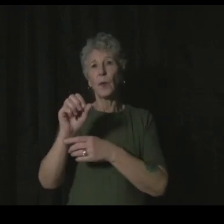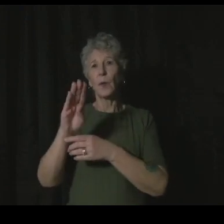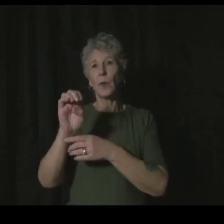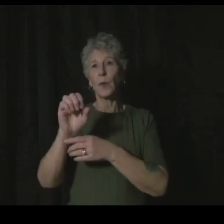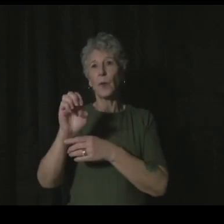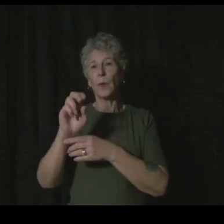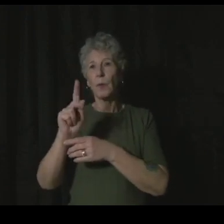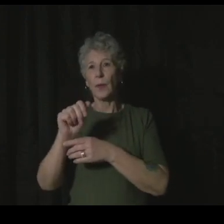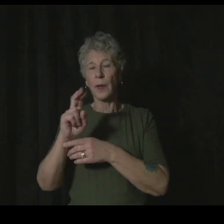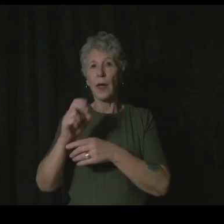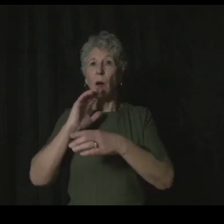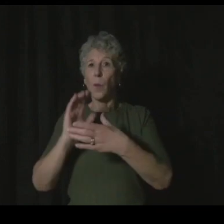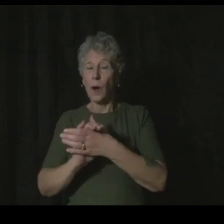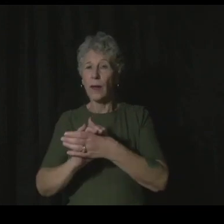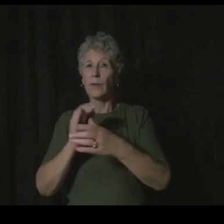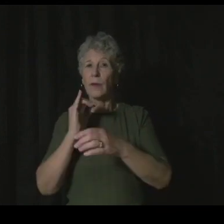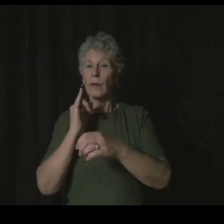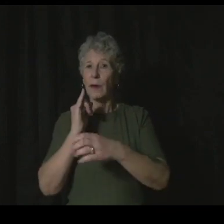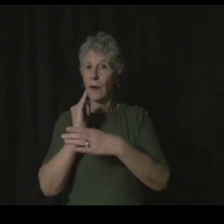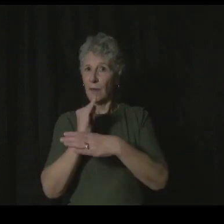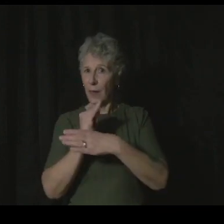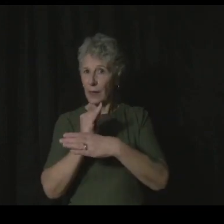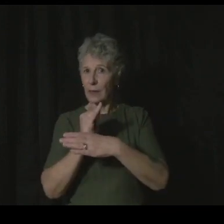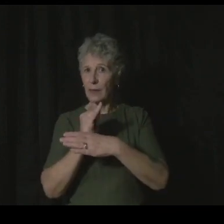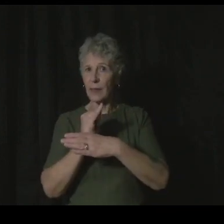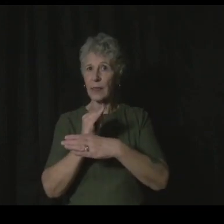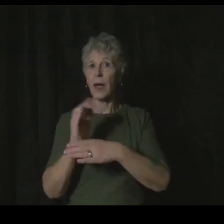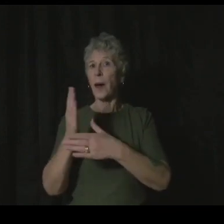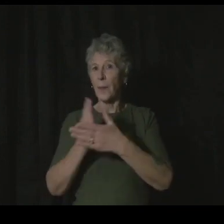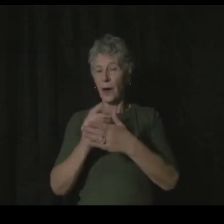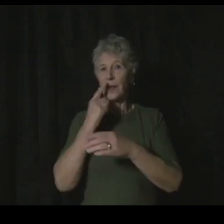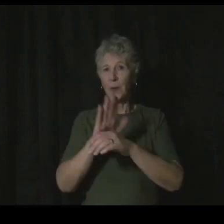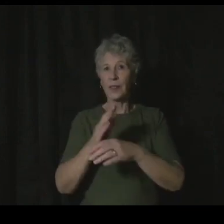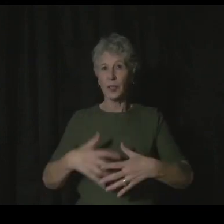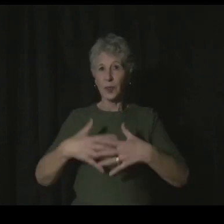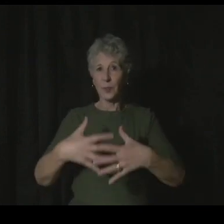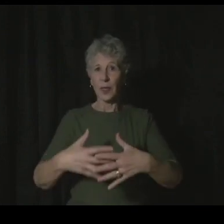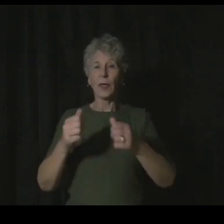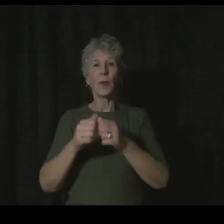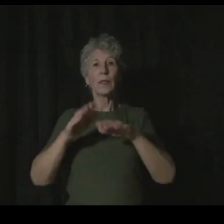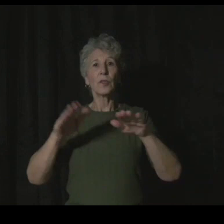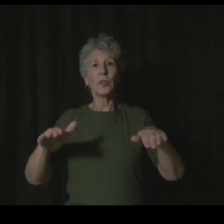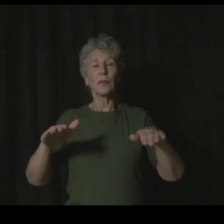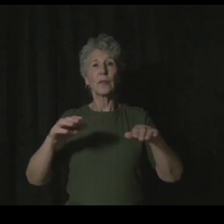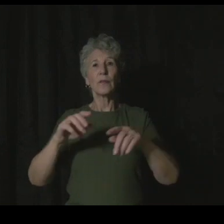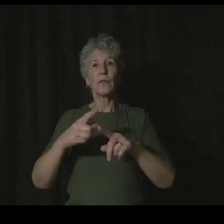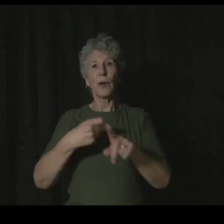of Isaac, who's part of the promise, and she's pregnant with children by one